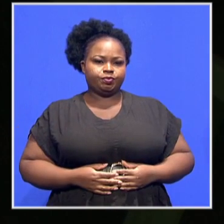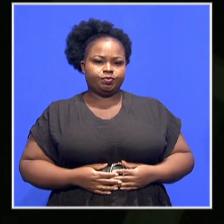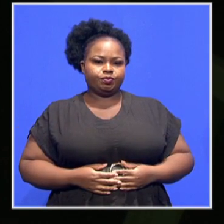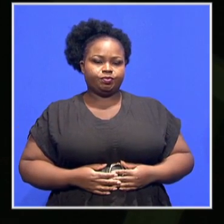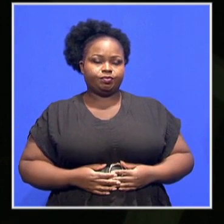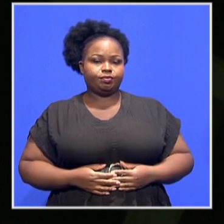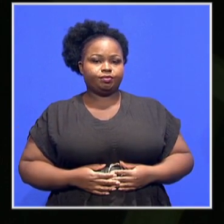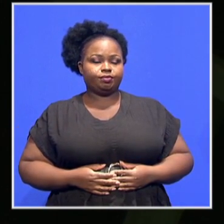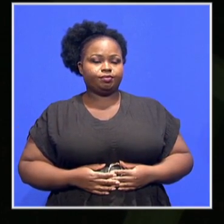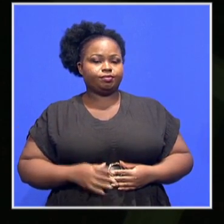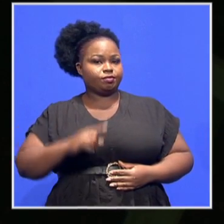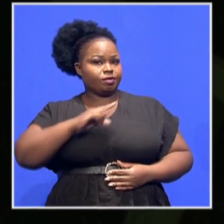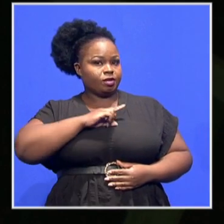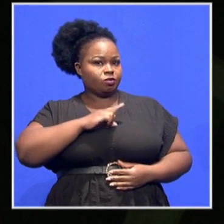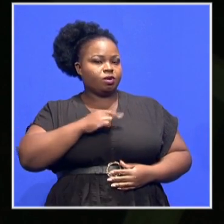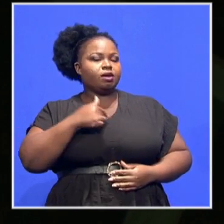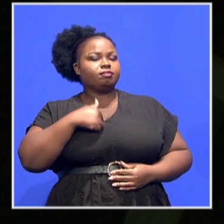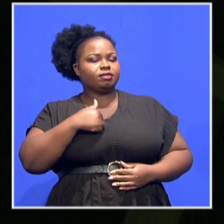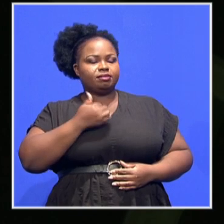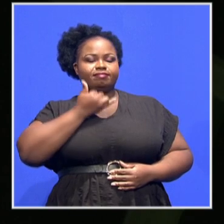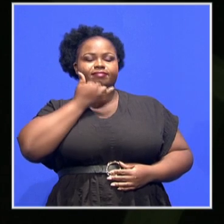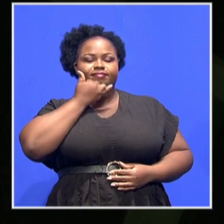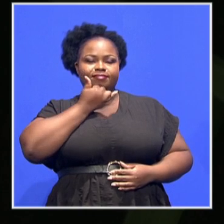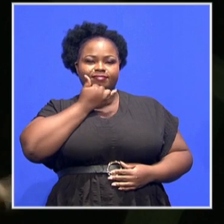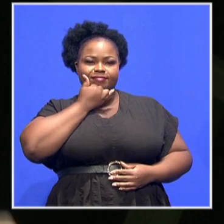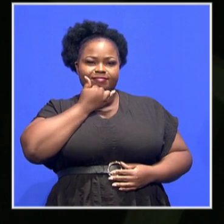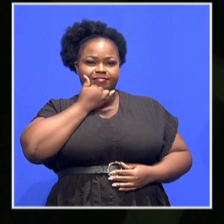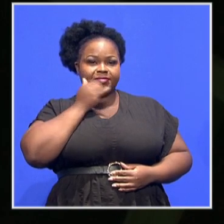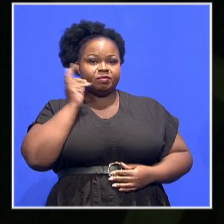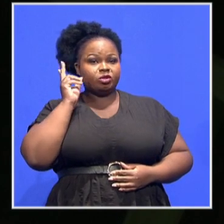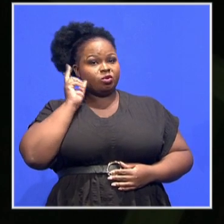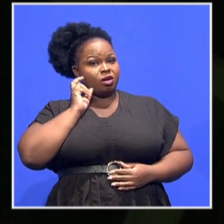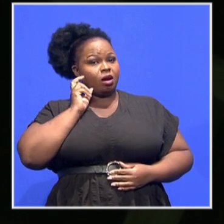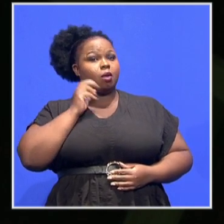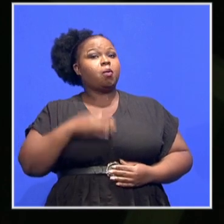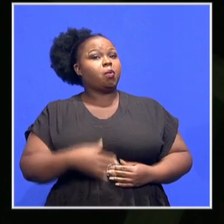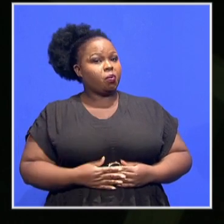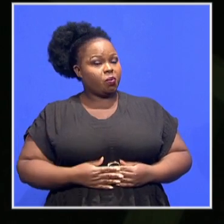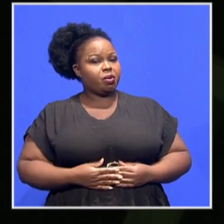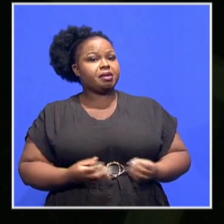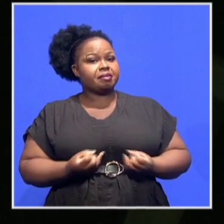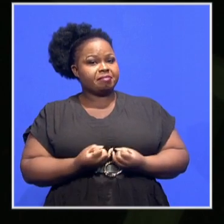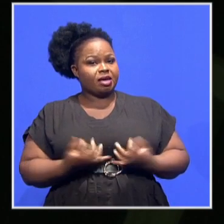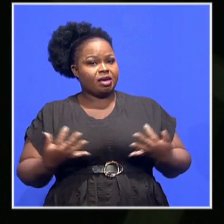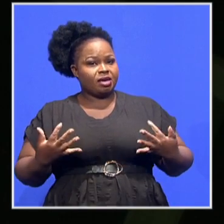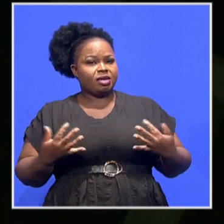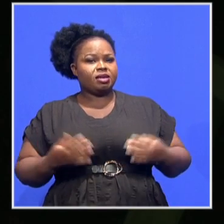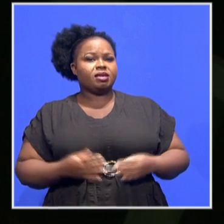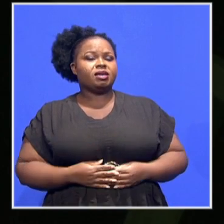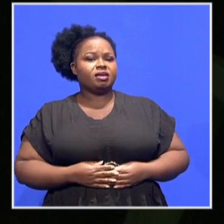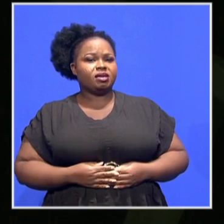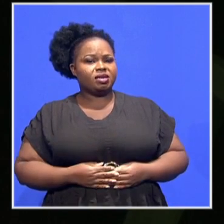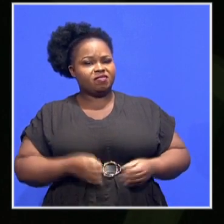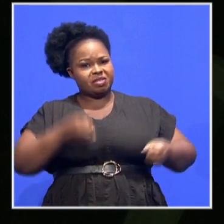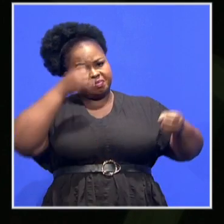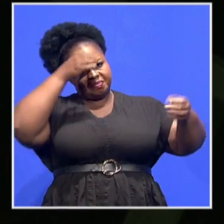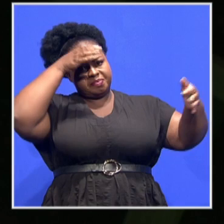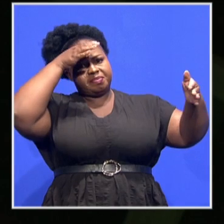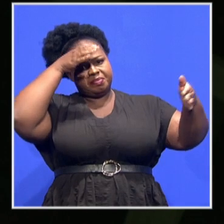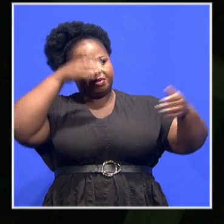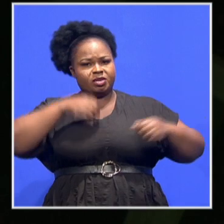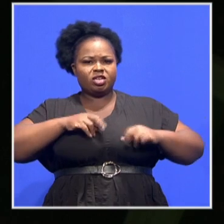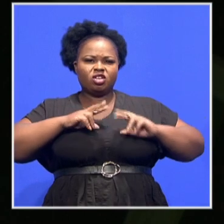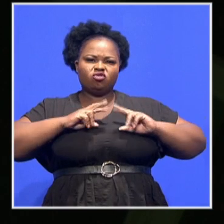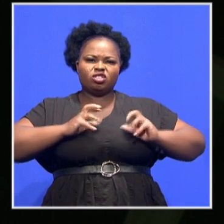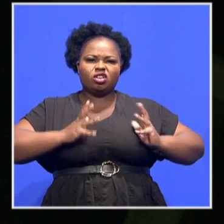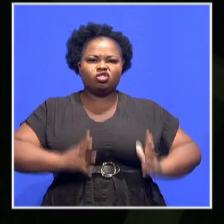And that is why I got pleased to hear that there are quite a number of academics who are also here, researchers